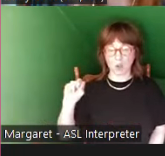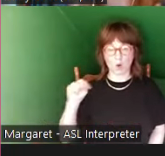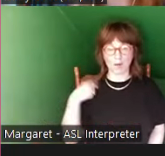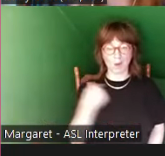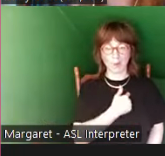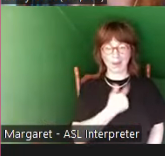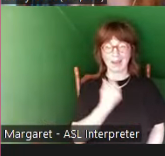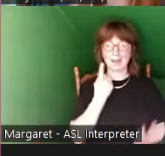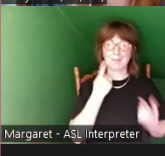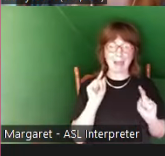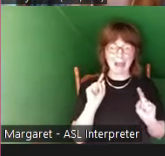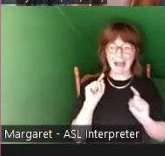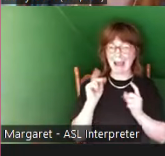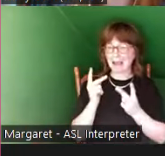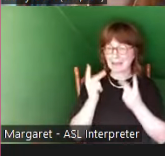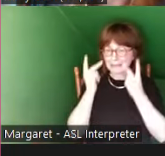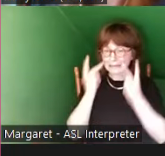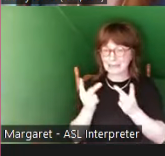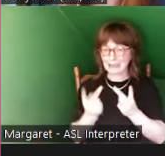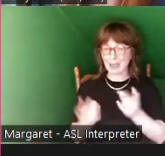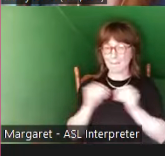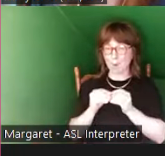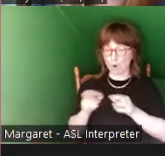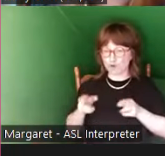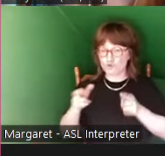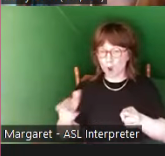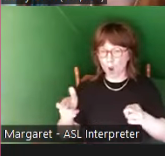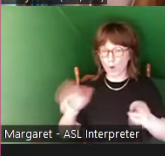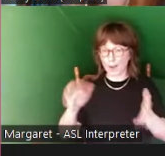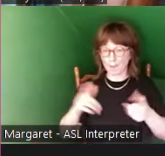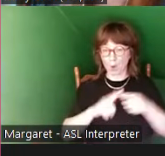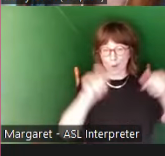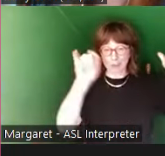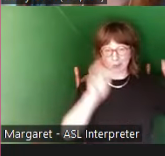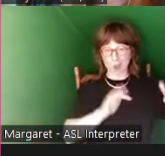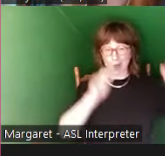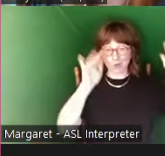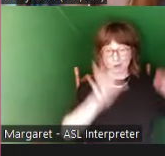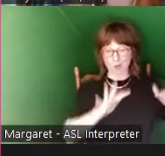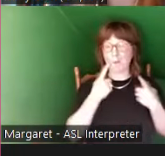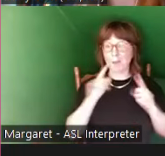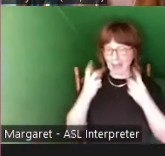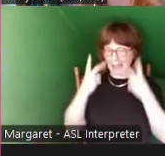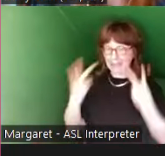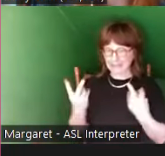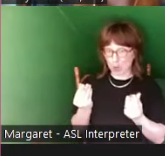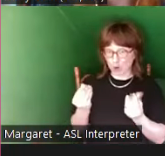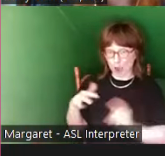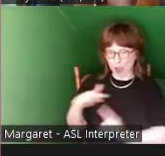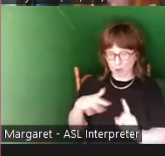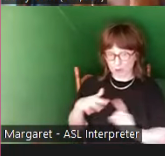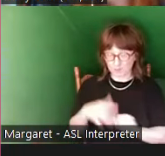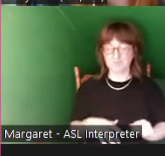more more asphalt than snow. Um, we offer a continuum of safety through